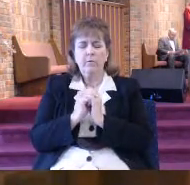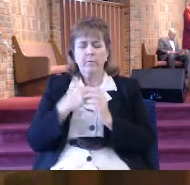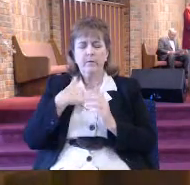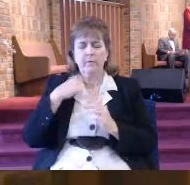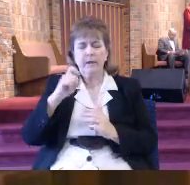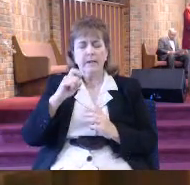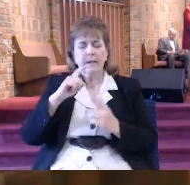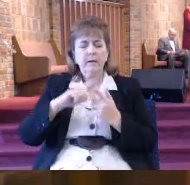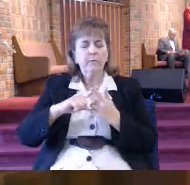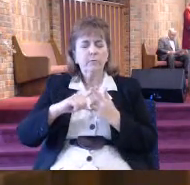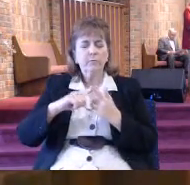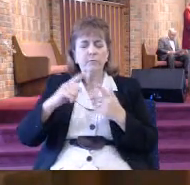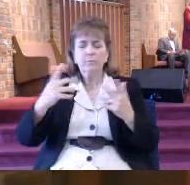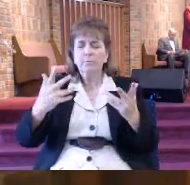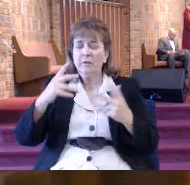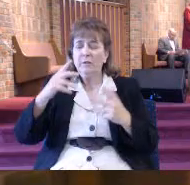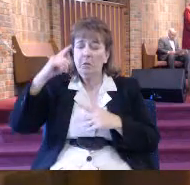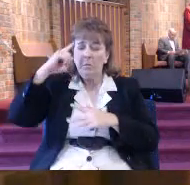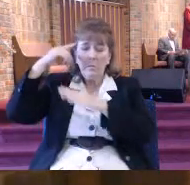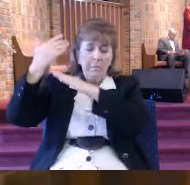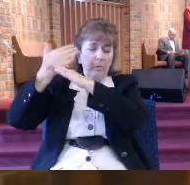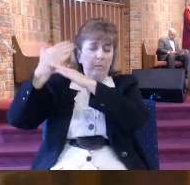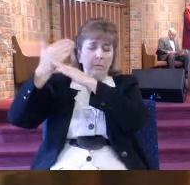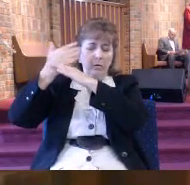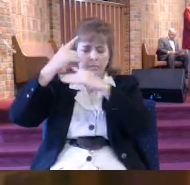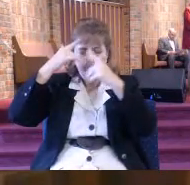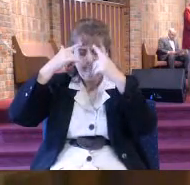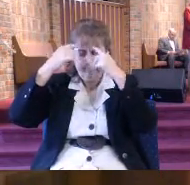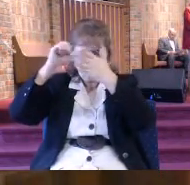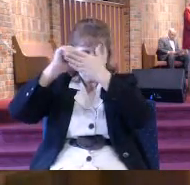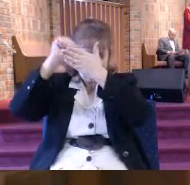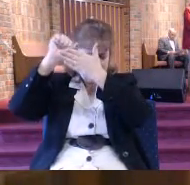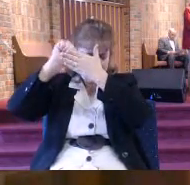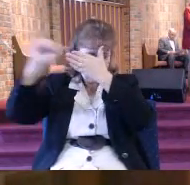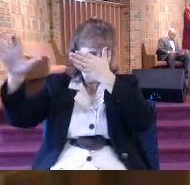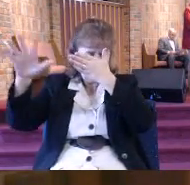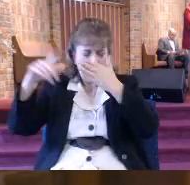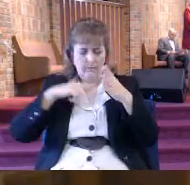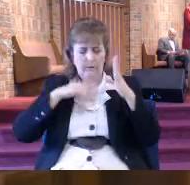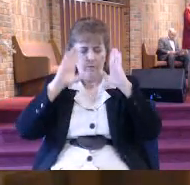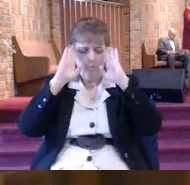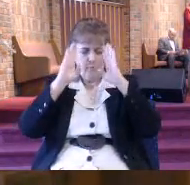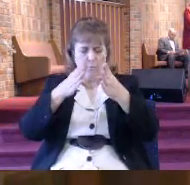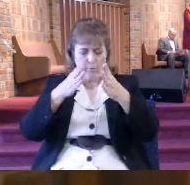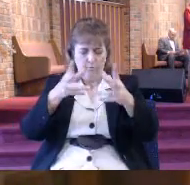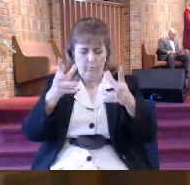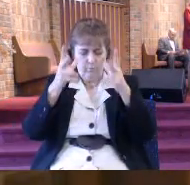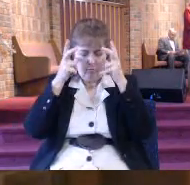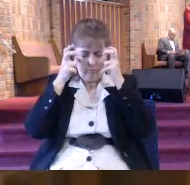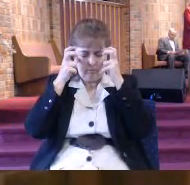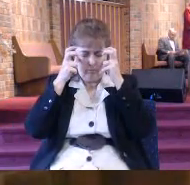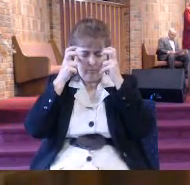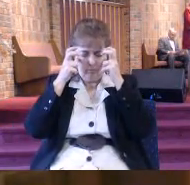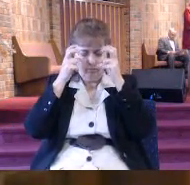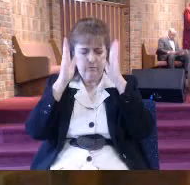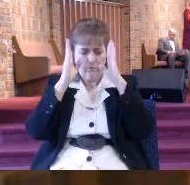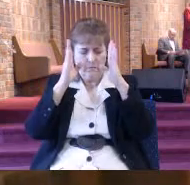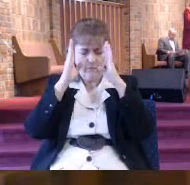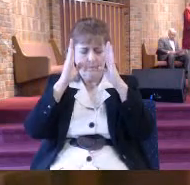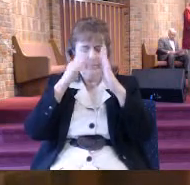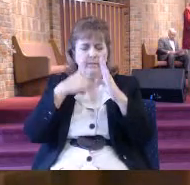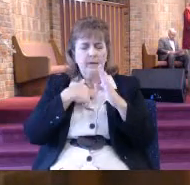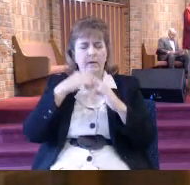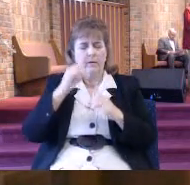mind of outside things and that we'll focus on the message that Tim brings tonight and that we will pay close attention to better